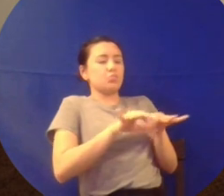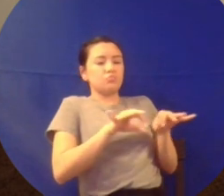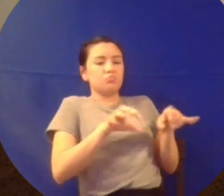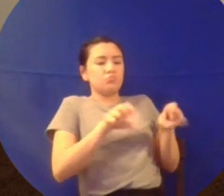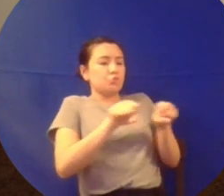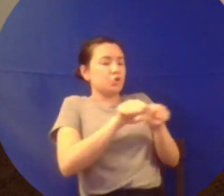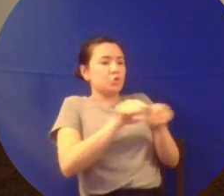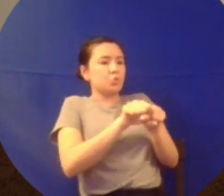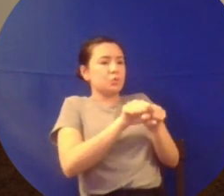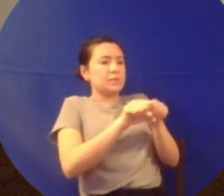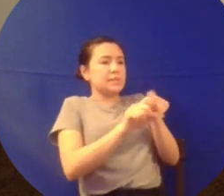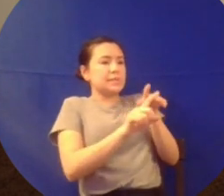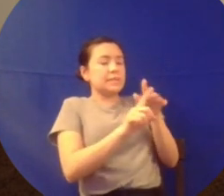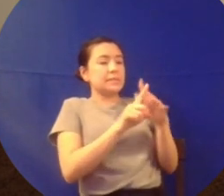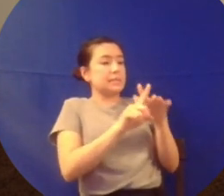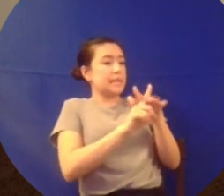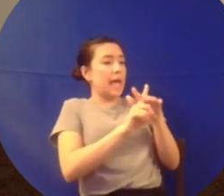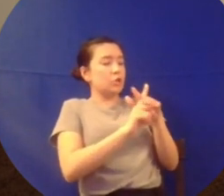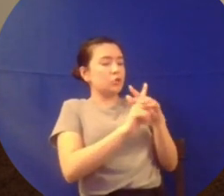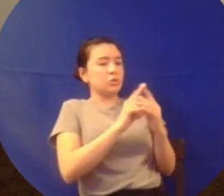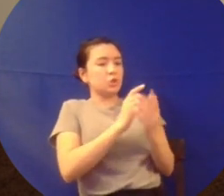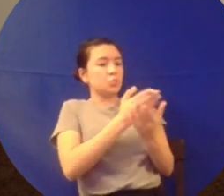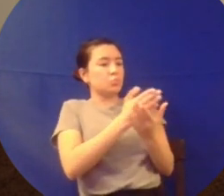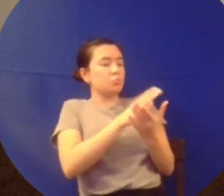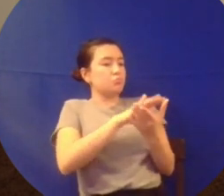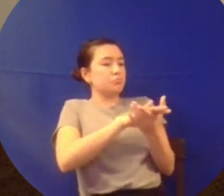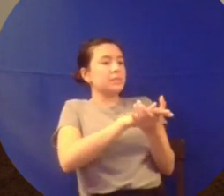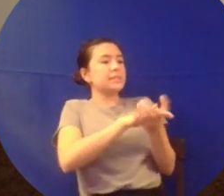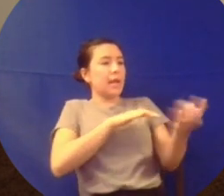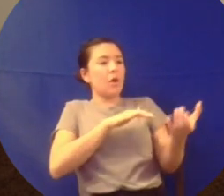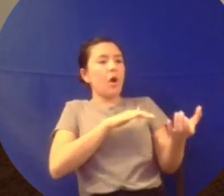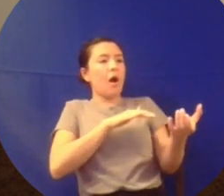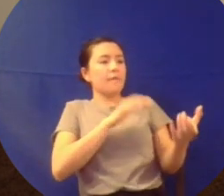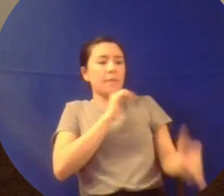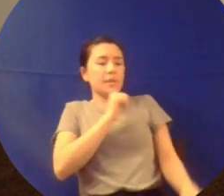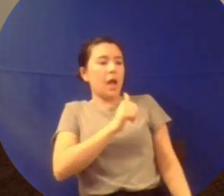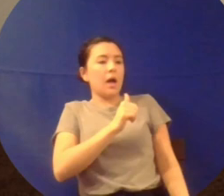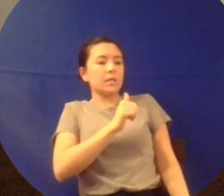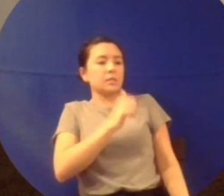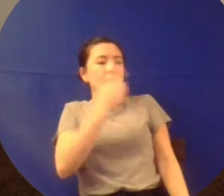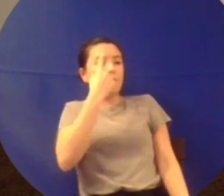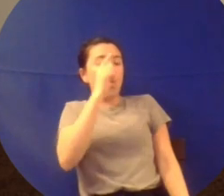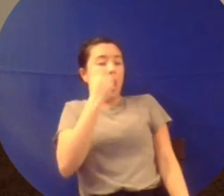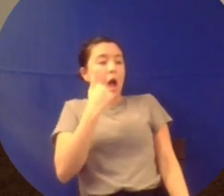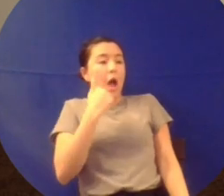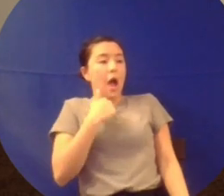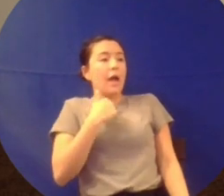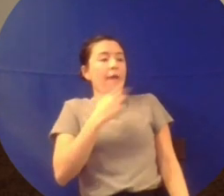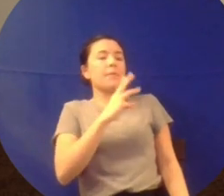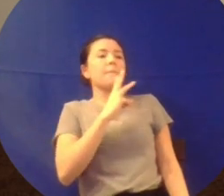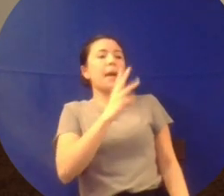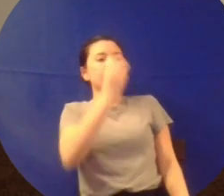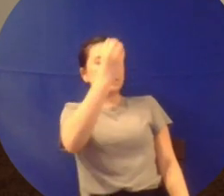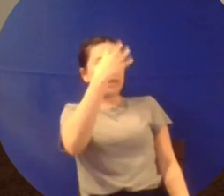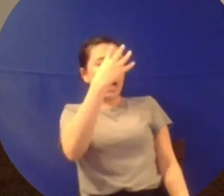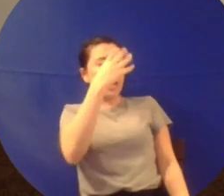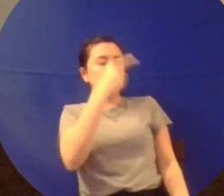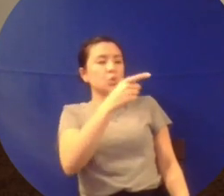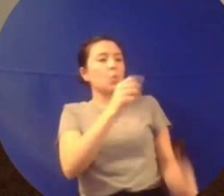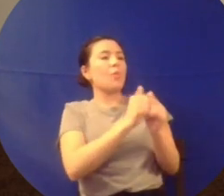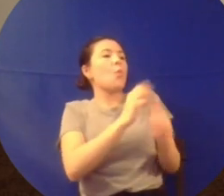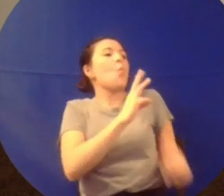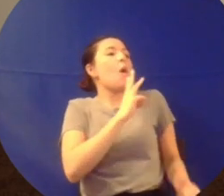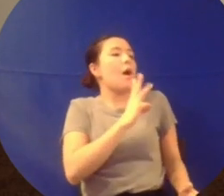sandals. I have baptized you with water. He will baptize you with the